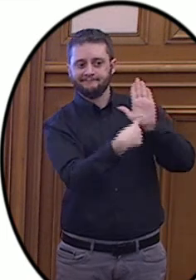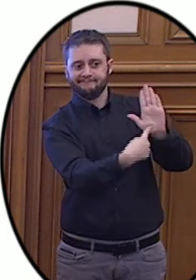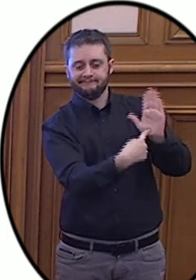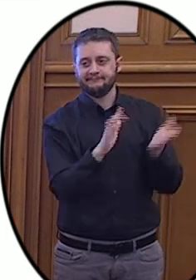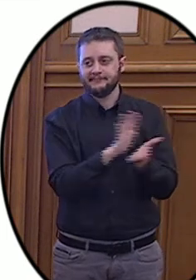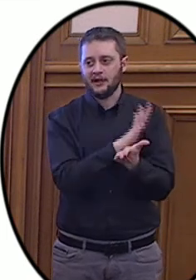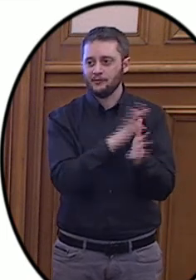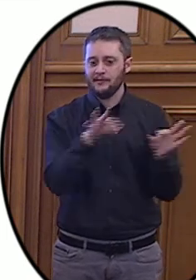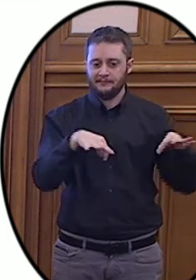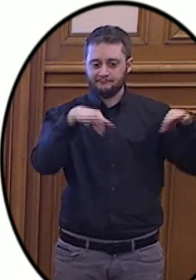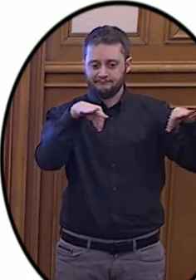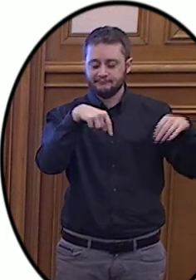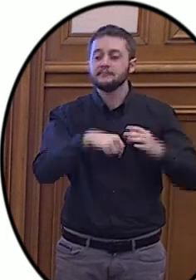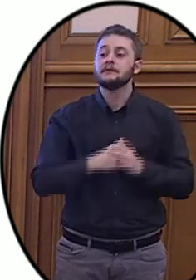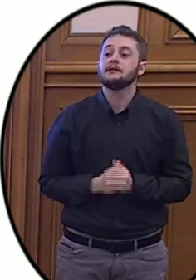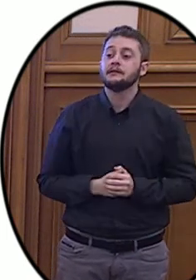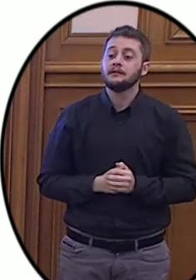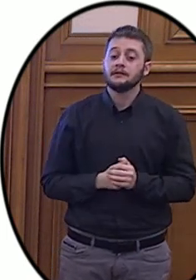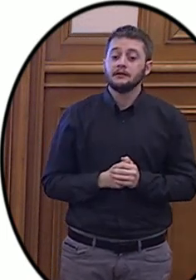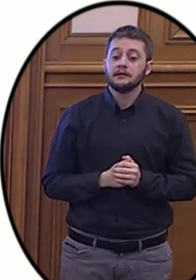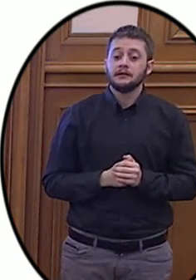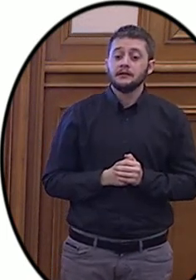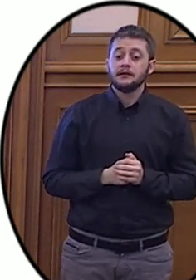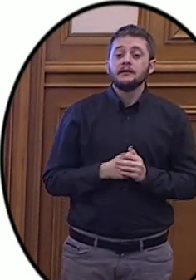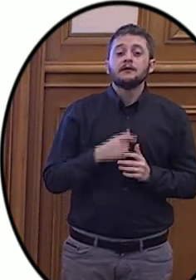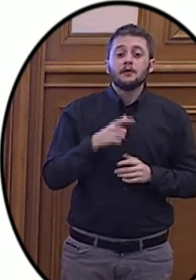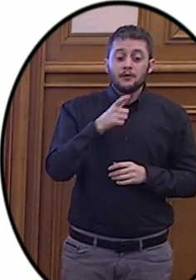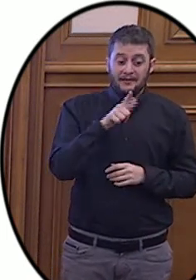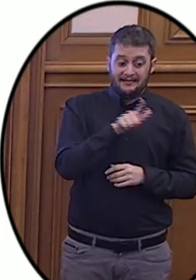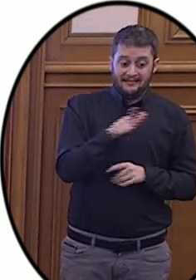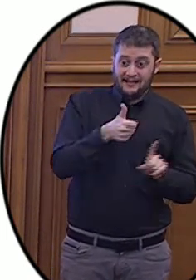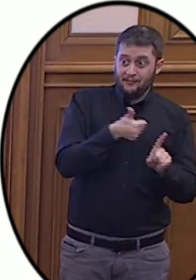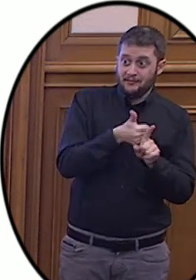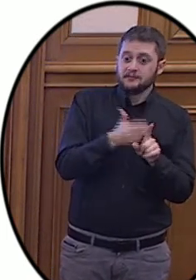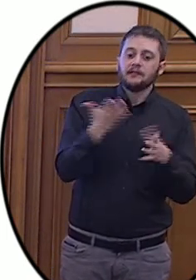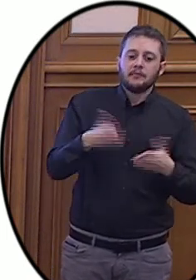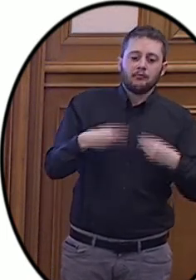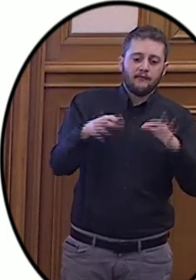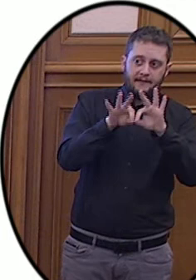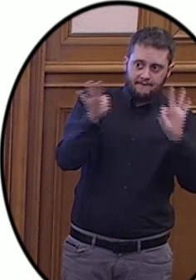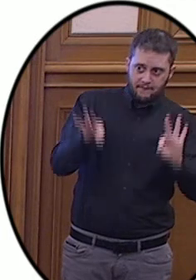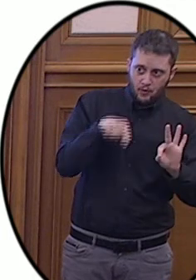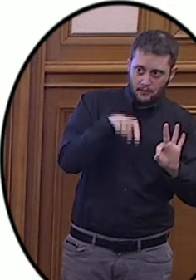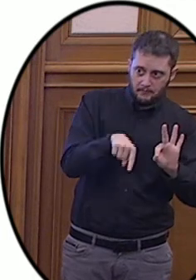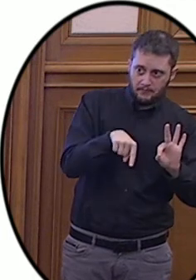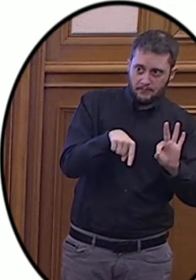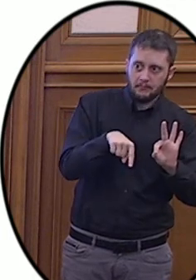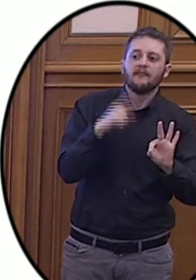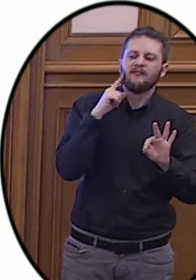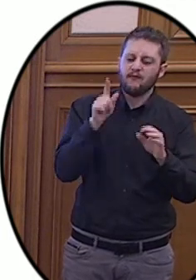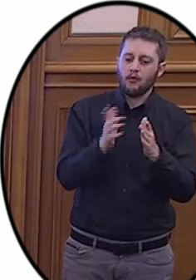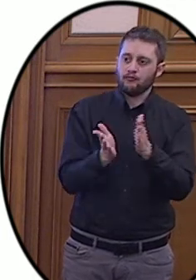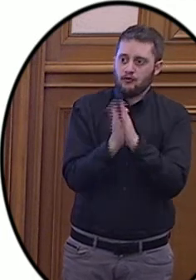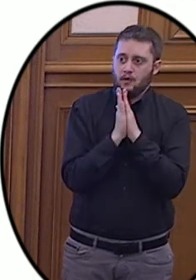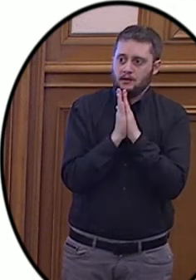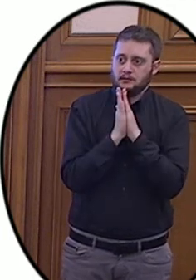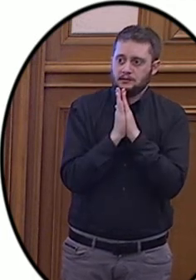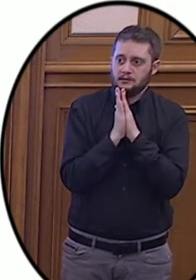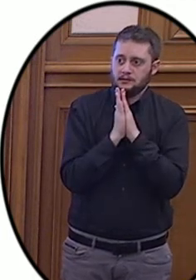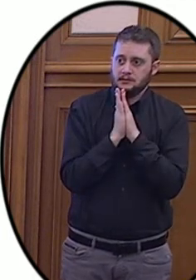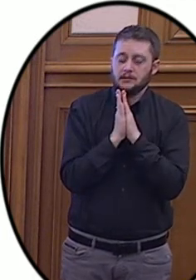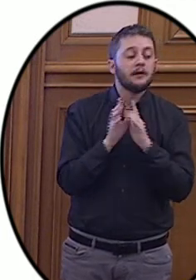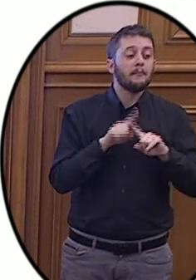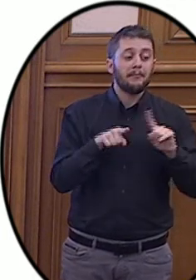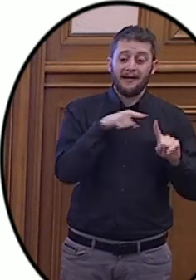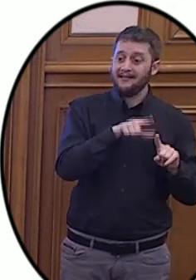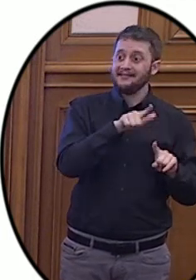may offer a form for tenants to use for requesting an accommodation, but they cannot require